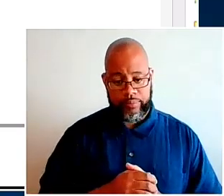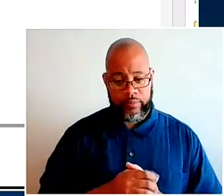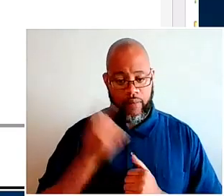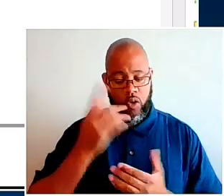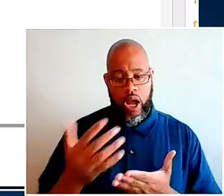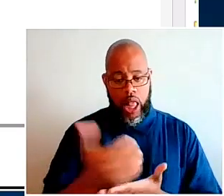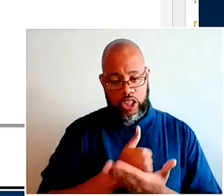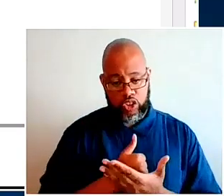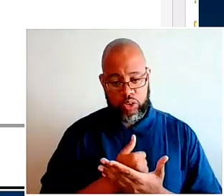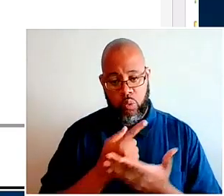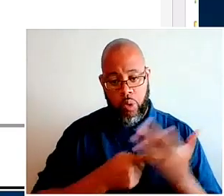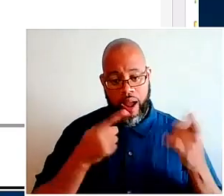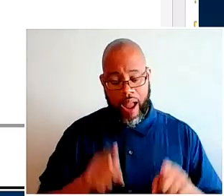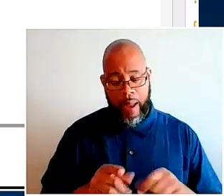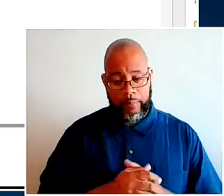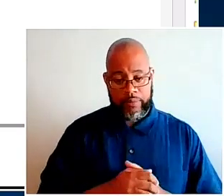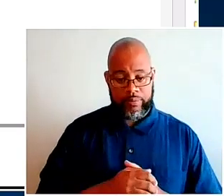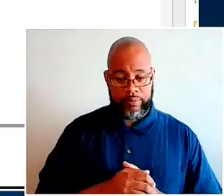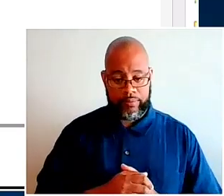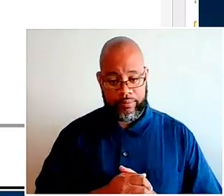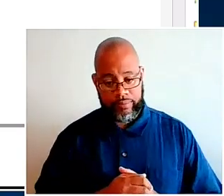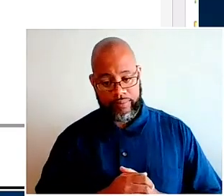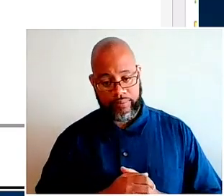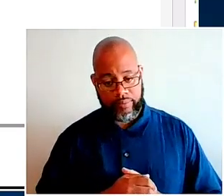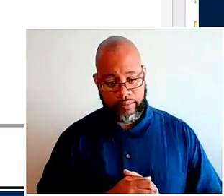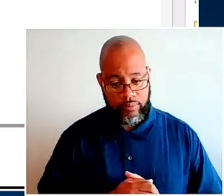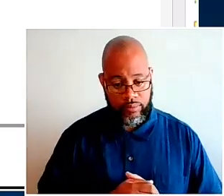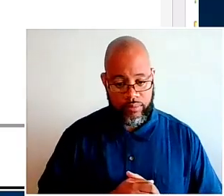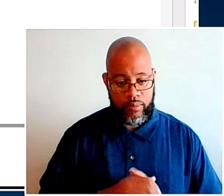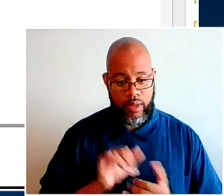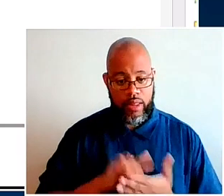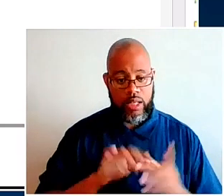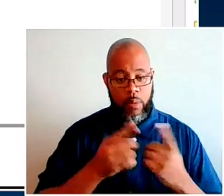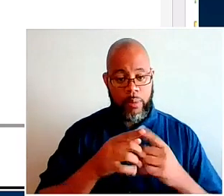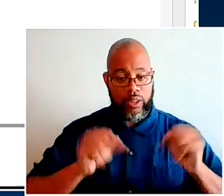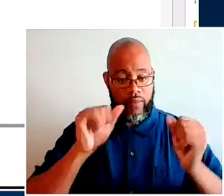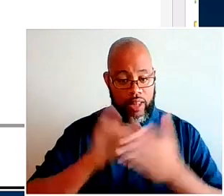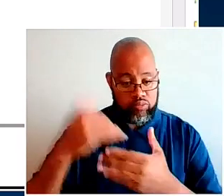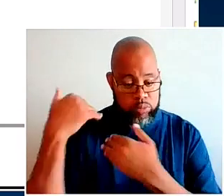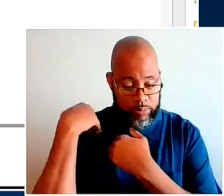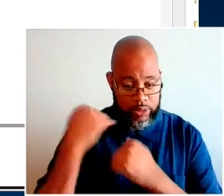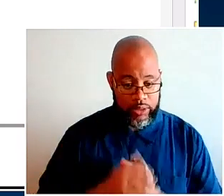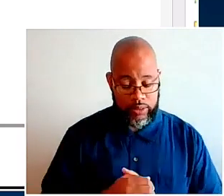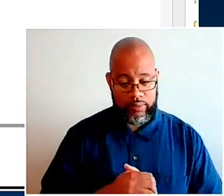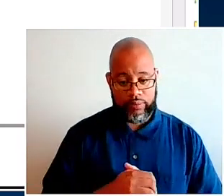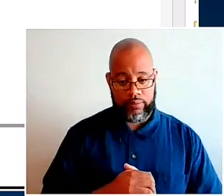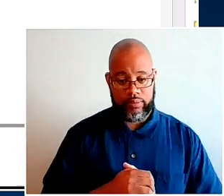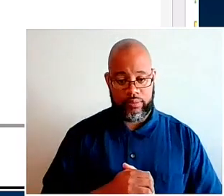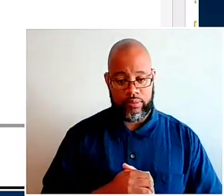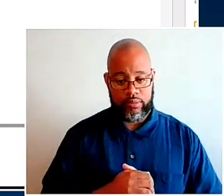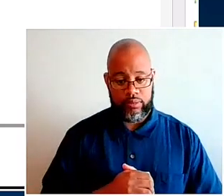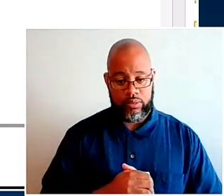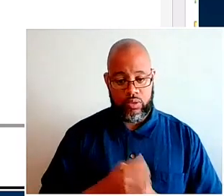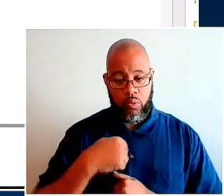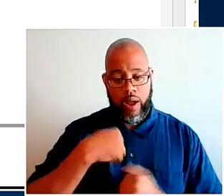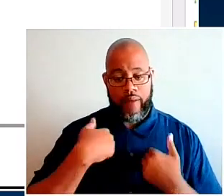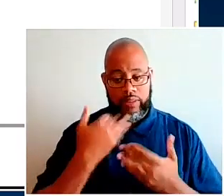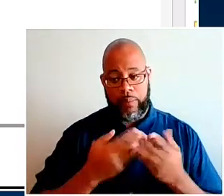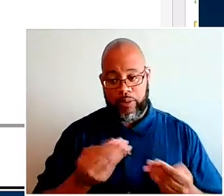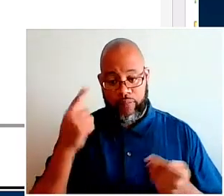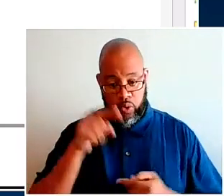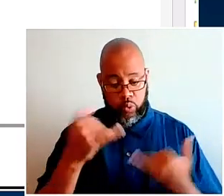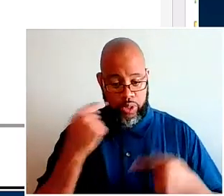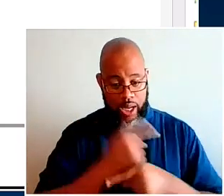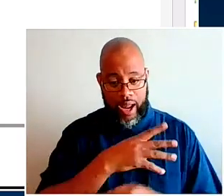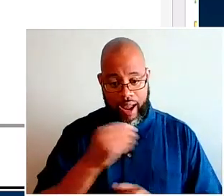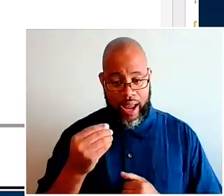collection. And what happens at the point where the department takes over that responsibility? So we have some material for you today